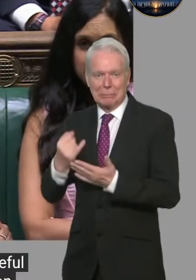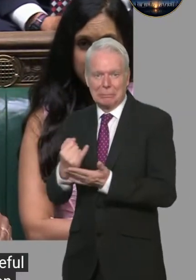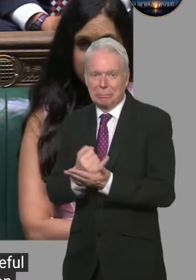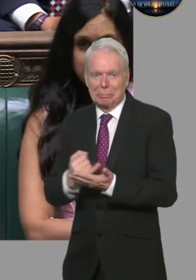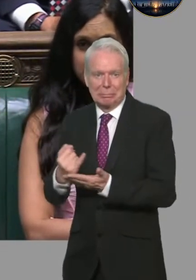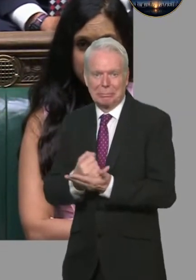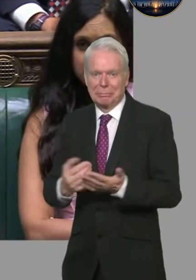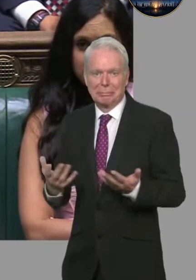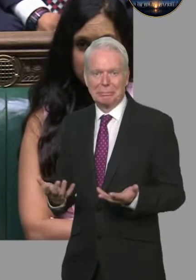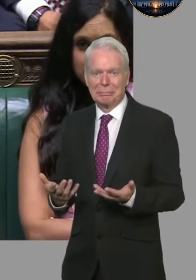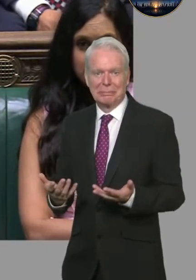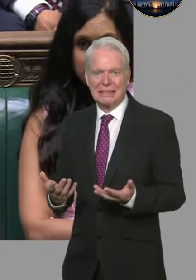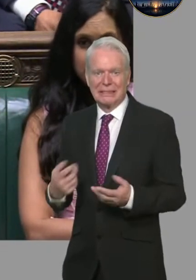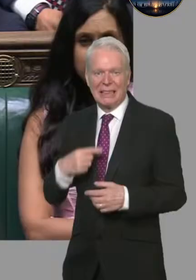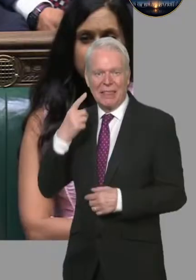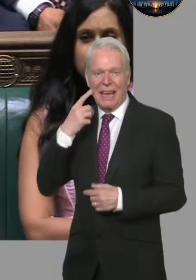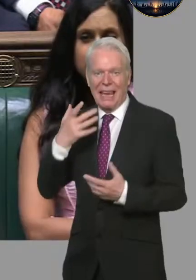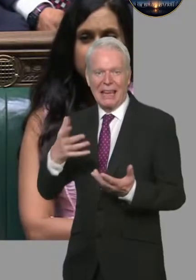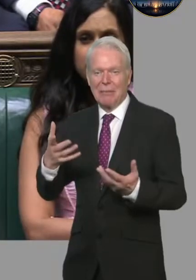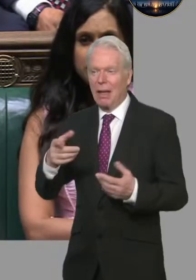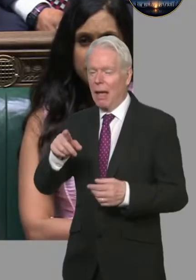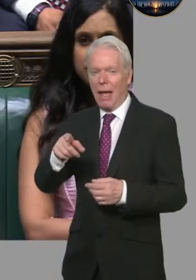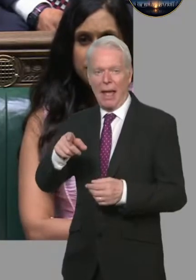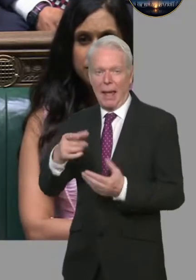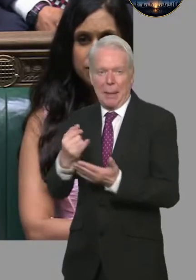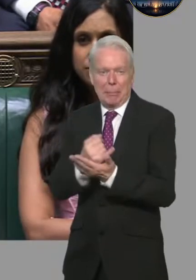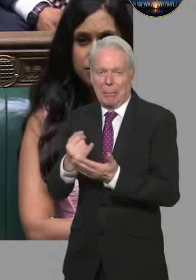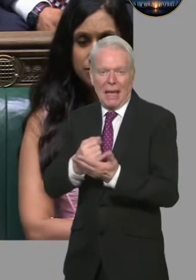Yeah. Does the Prime Minister agree